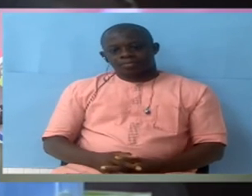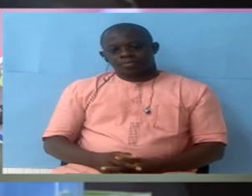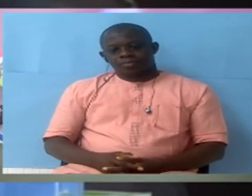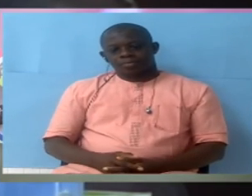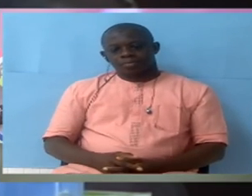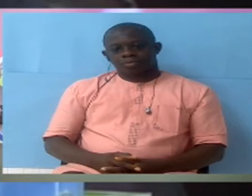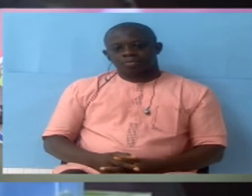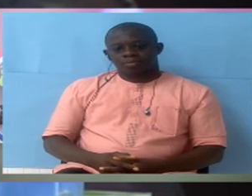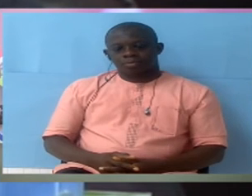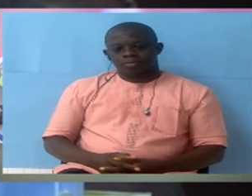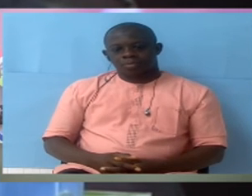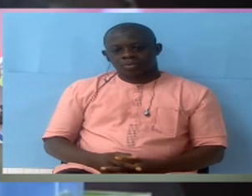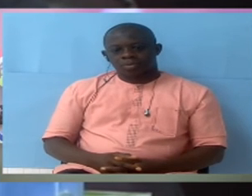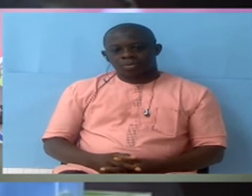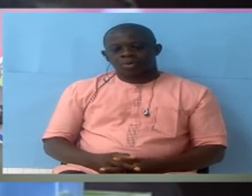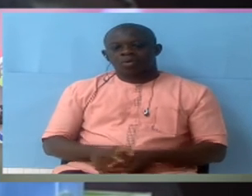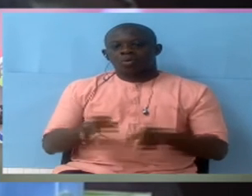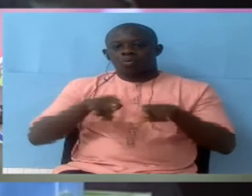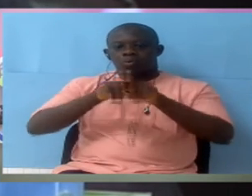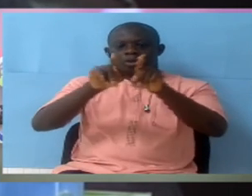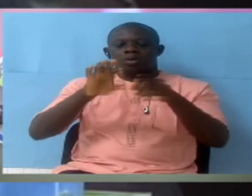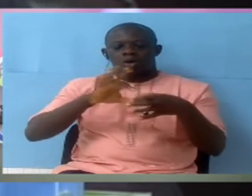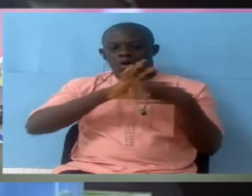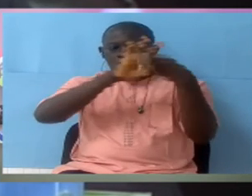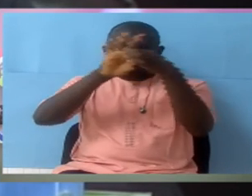with the organization